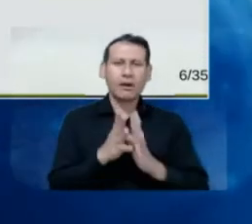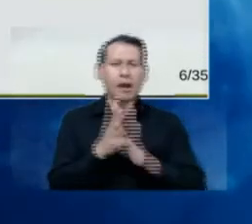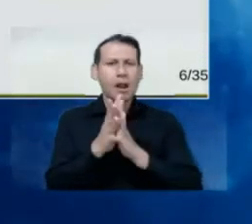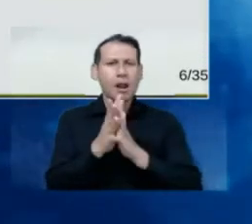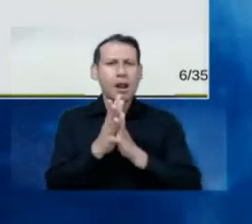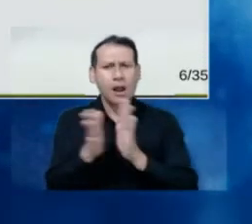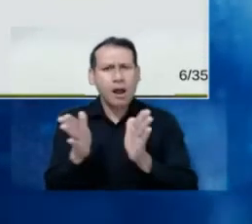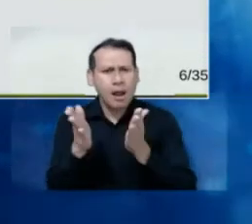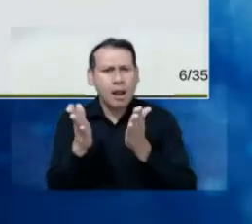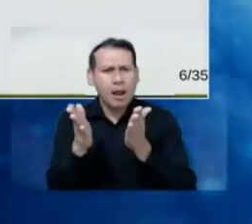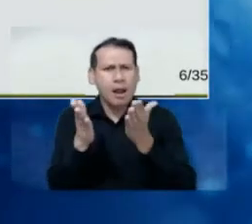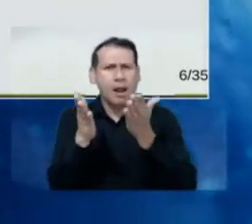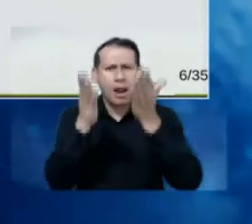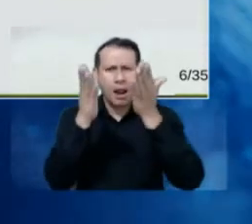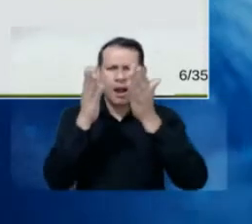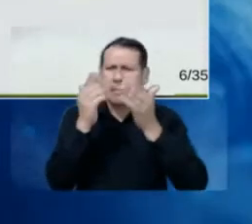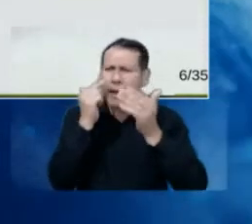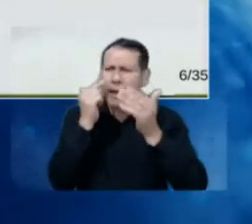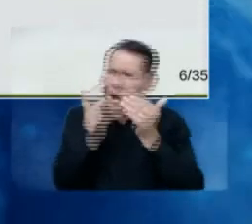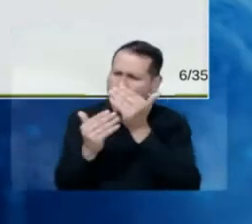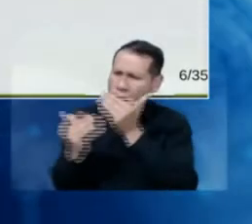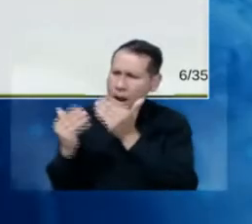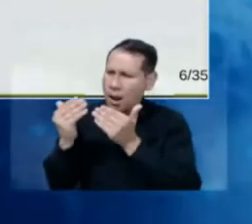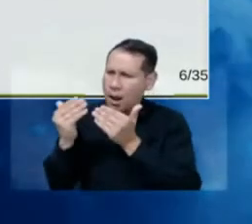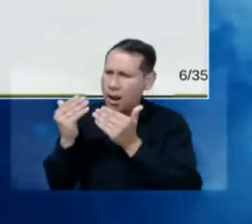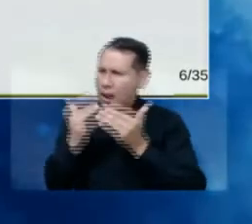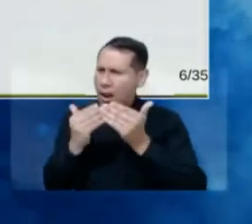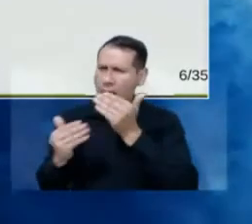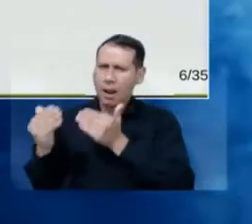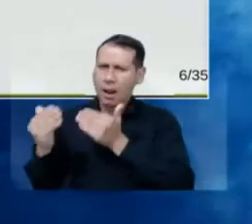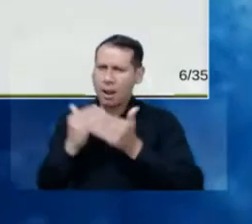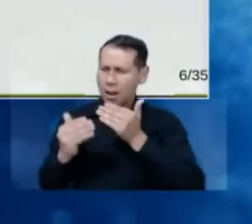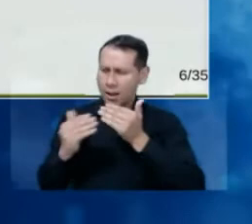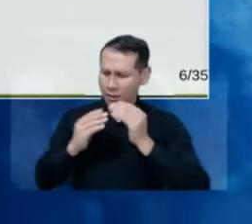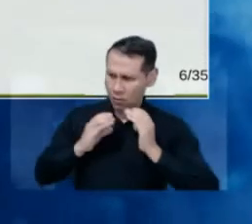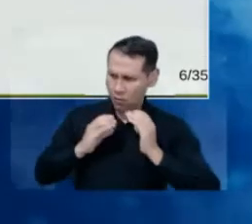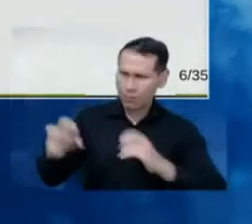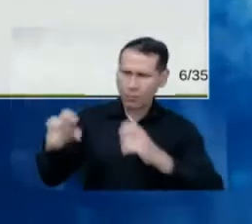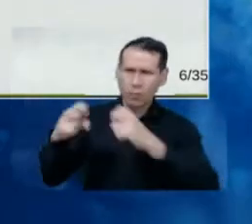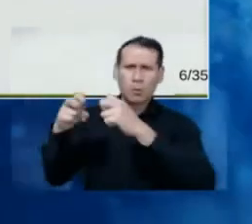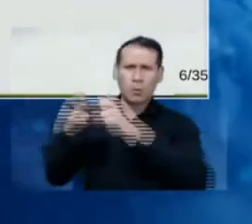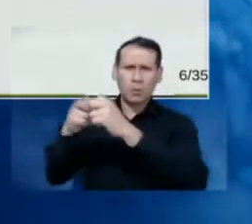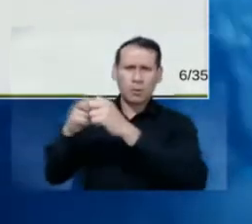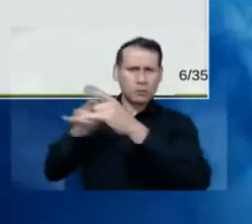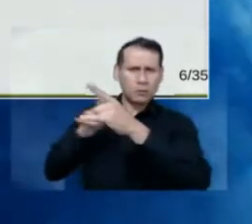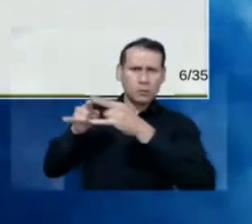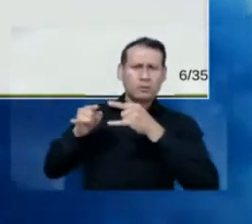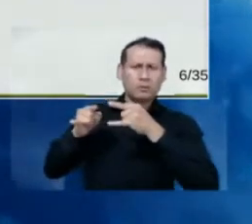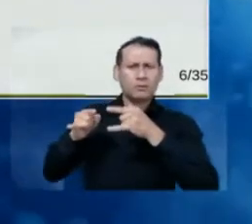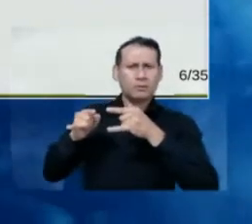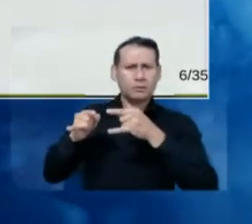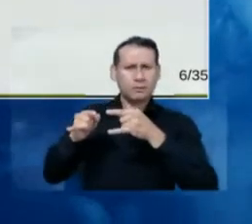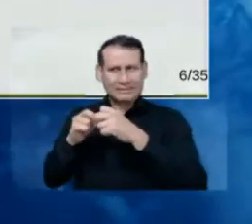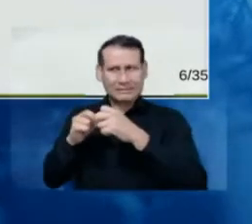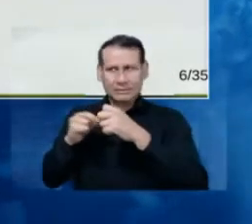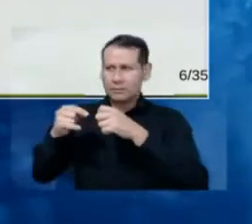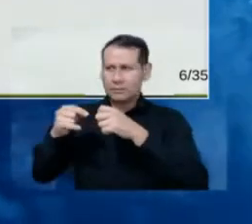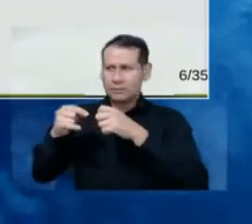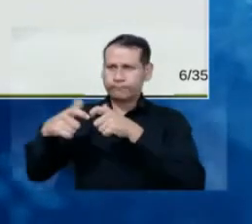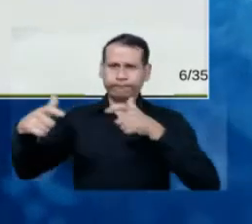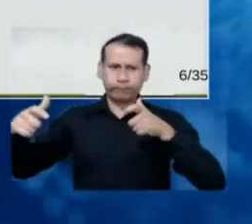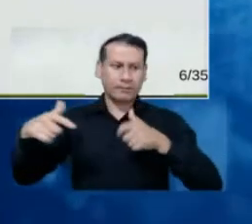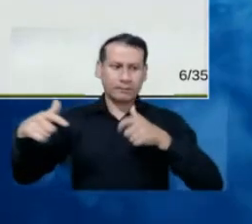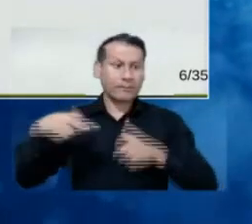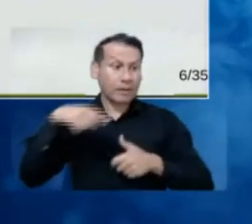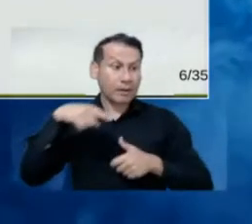specifically developed for the analysis of electromagnetic fields on the human body and their impact. And here we have two